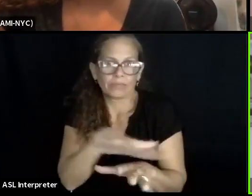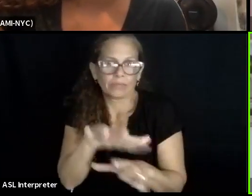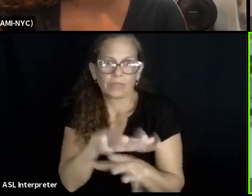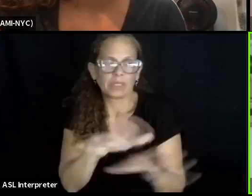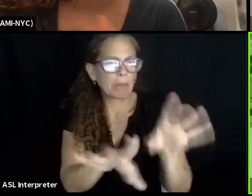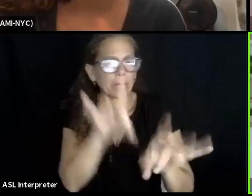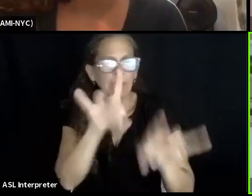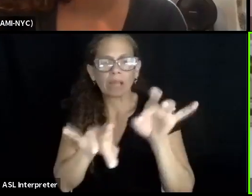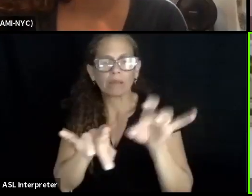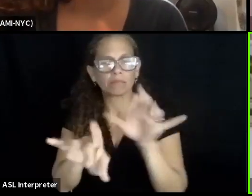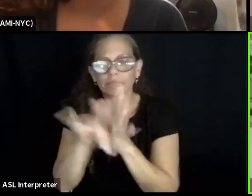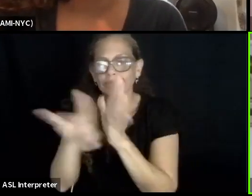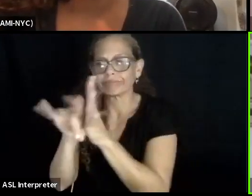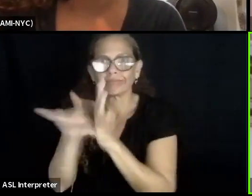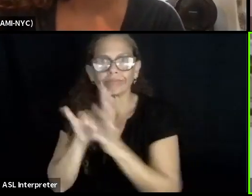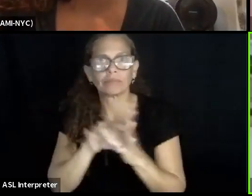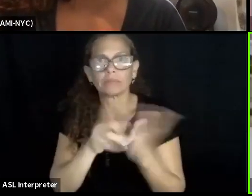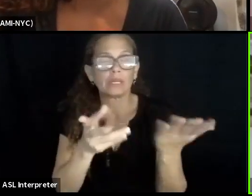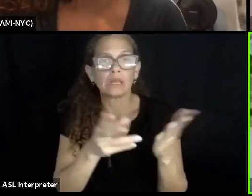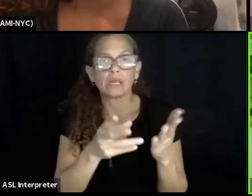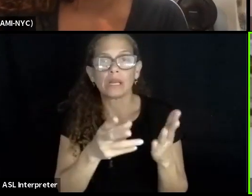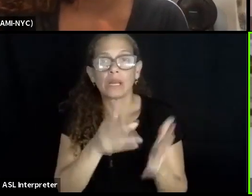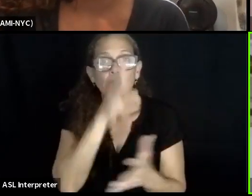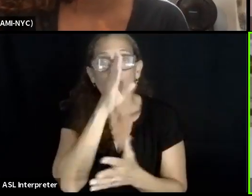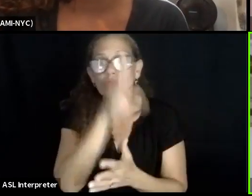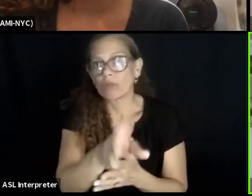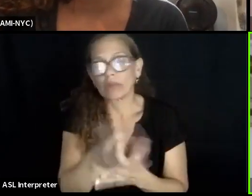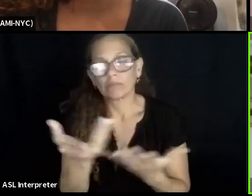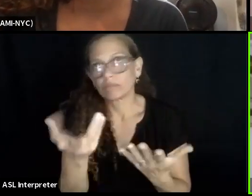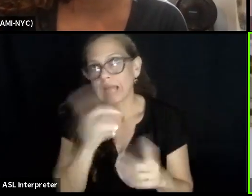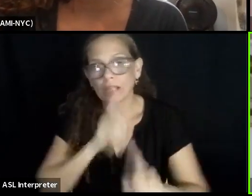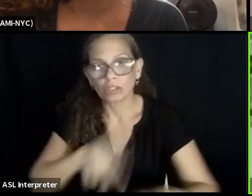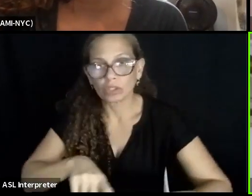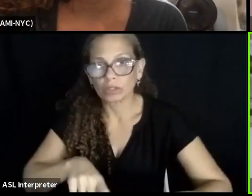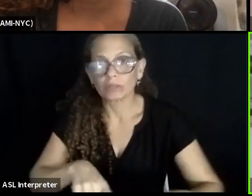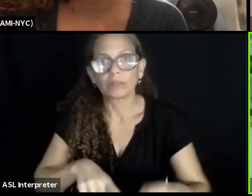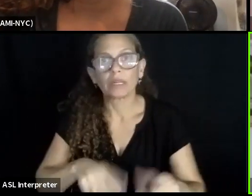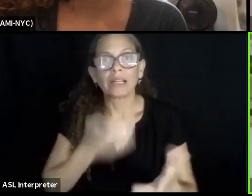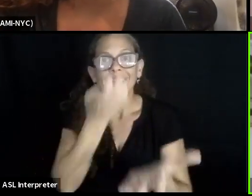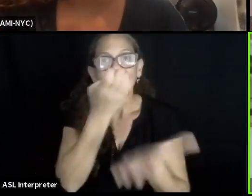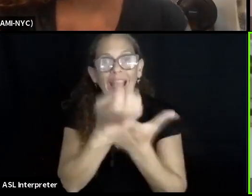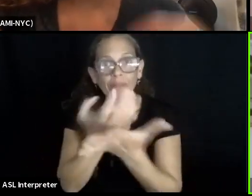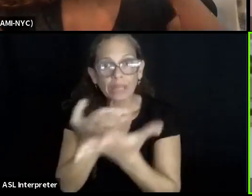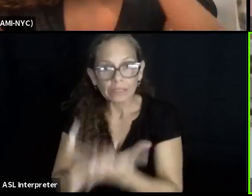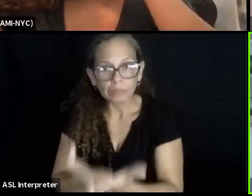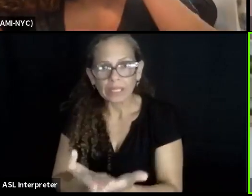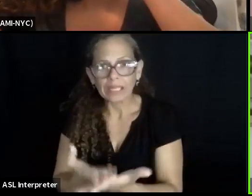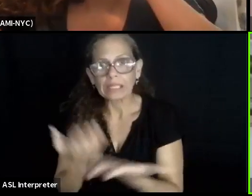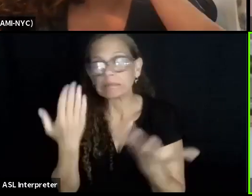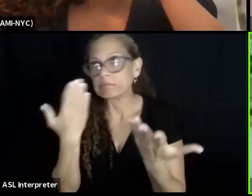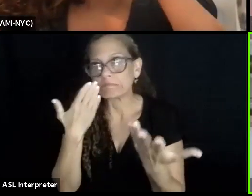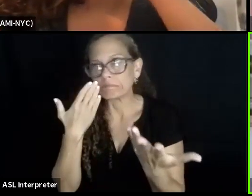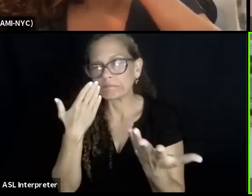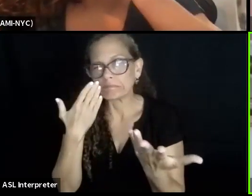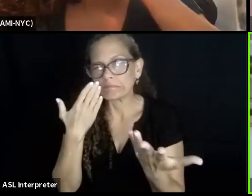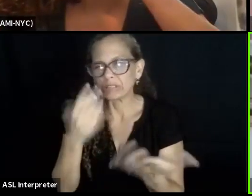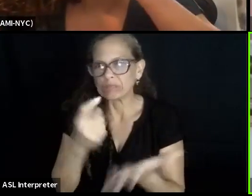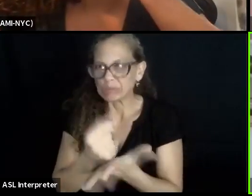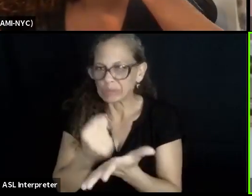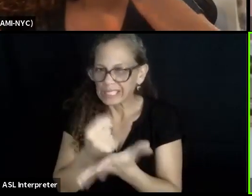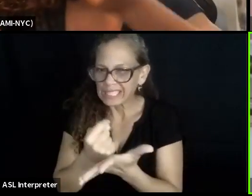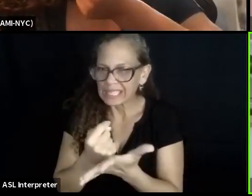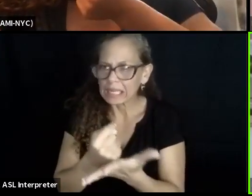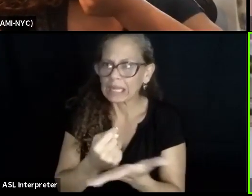helpful to you. It's probably the most straightforward answer I can give you. In terms of the evidence base, I don't know off the top of my head in terms of treating